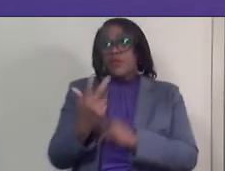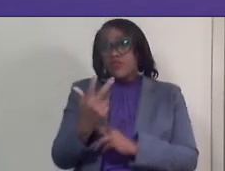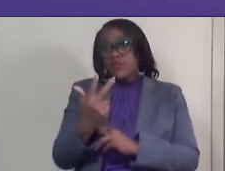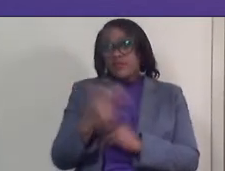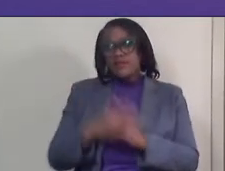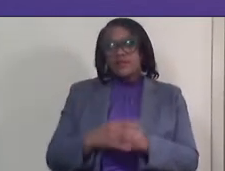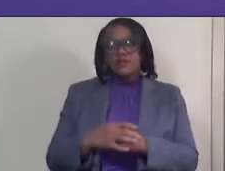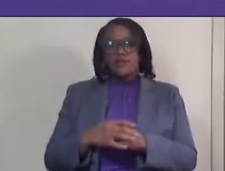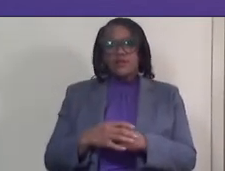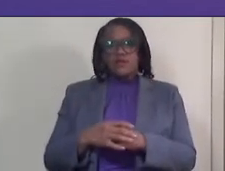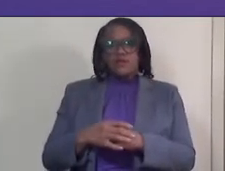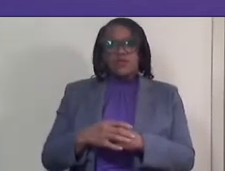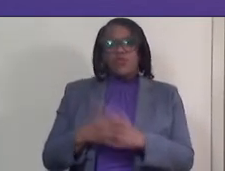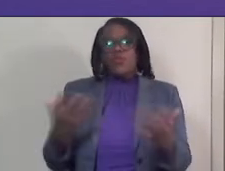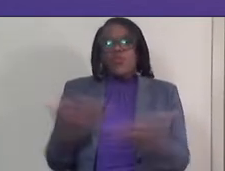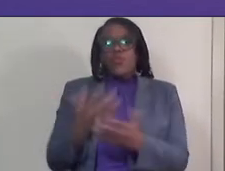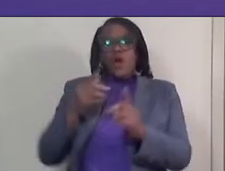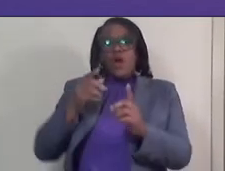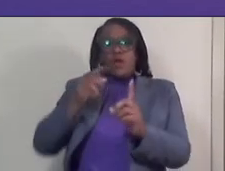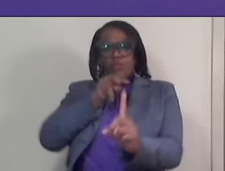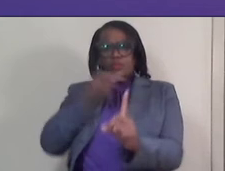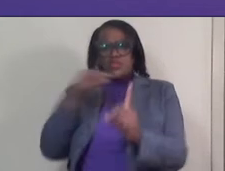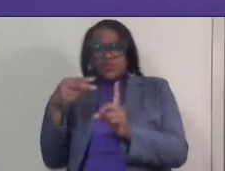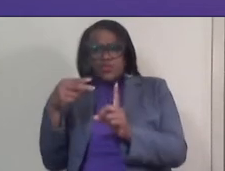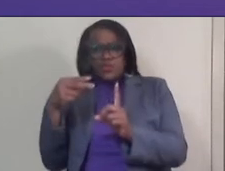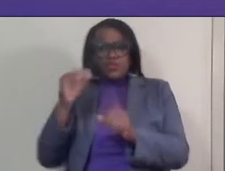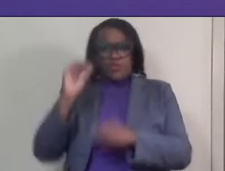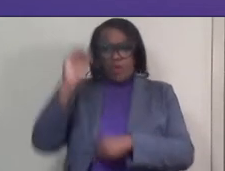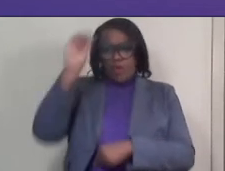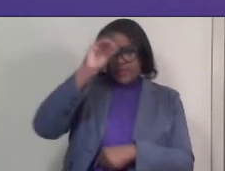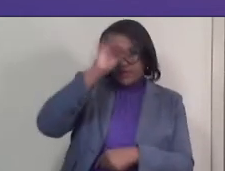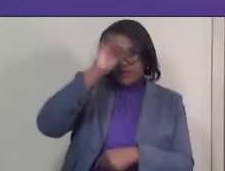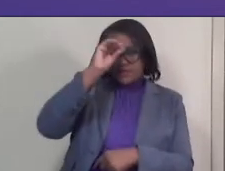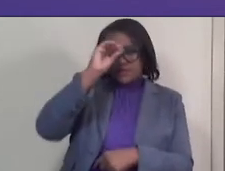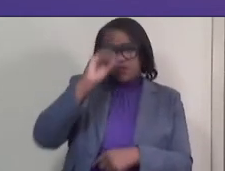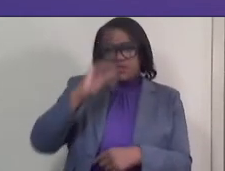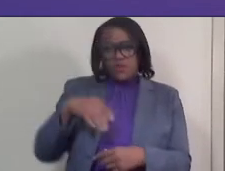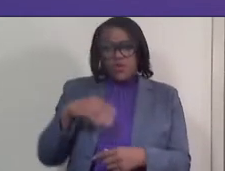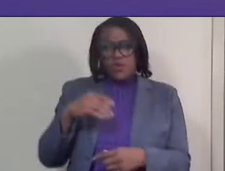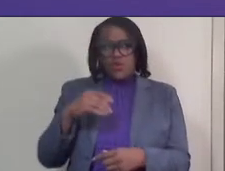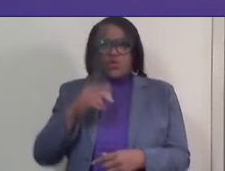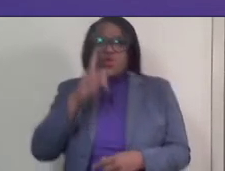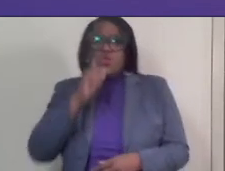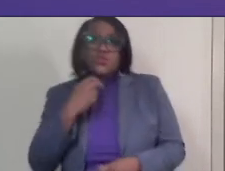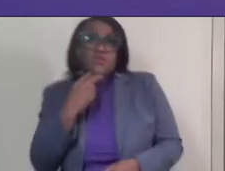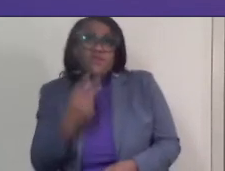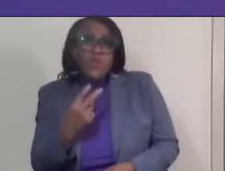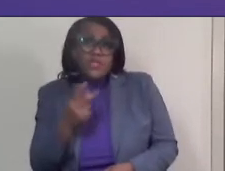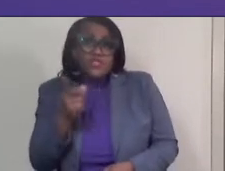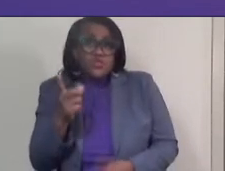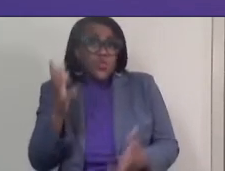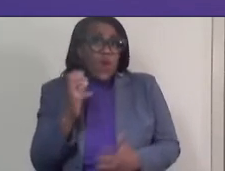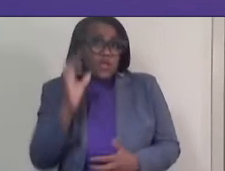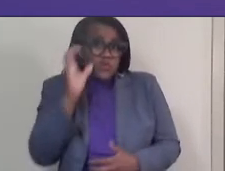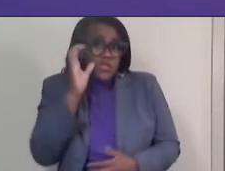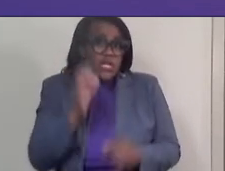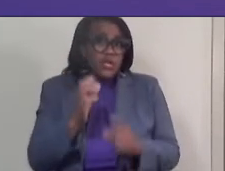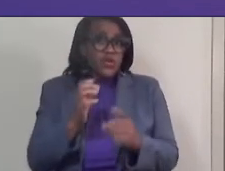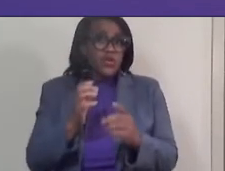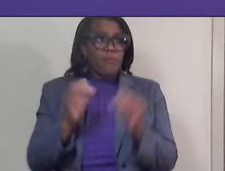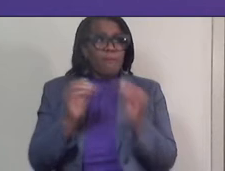what points of view or opinions or whose voices would you like to hear more